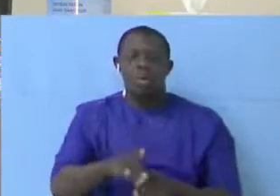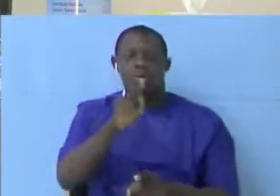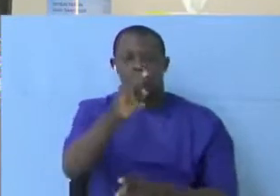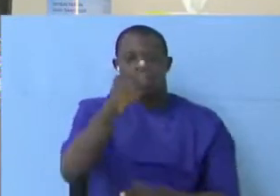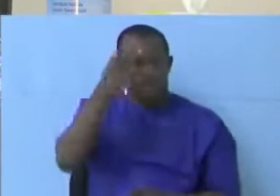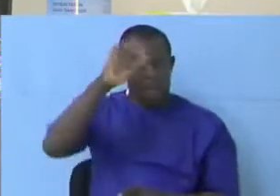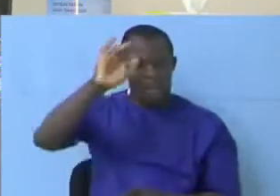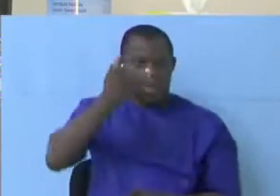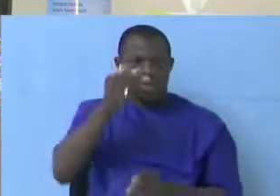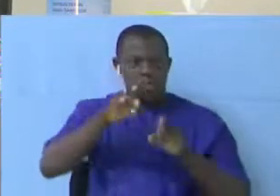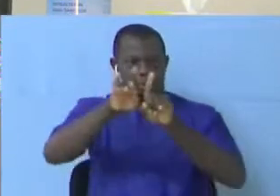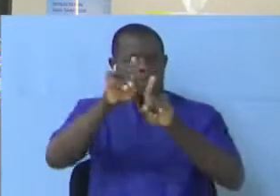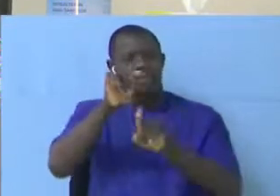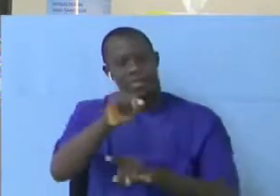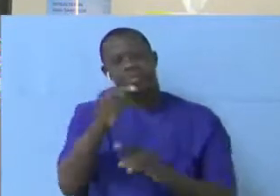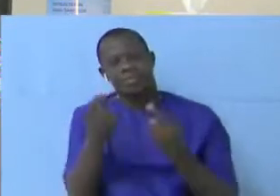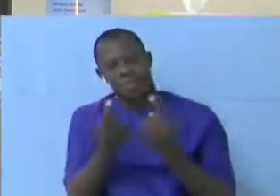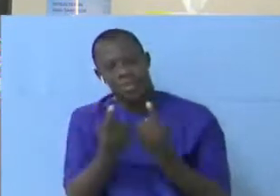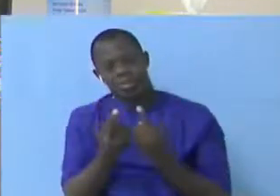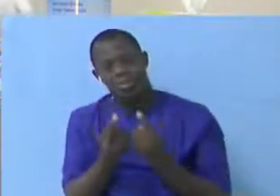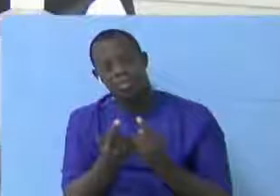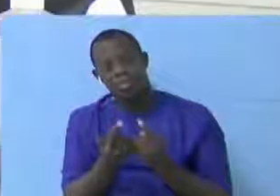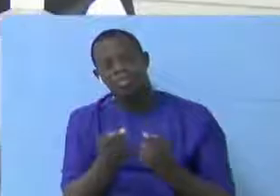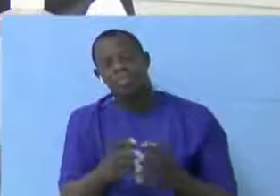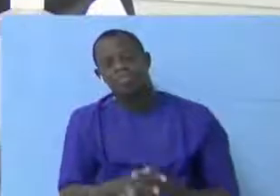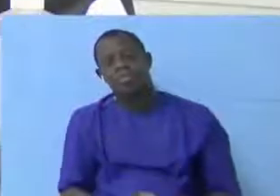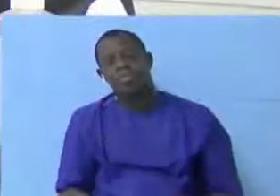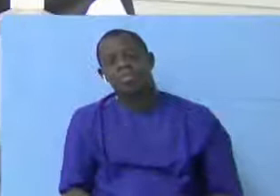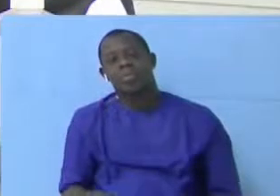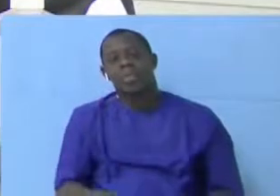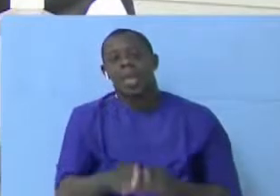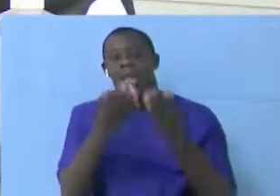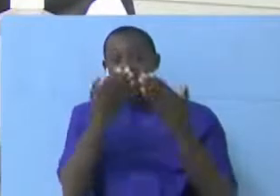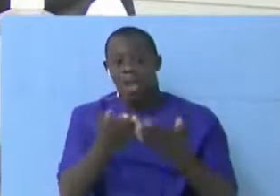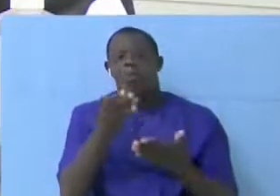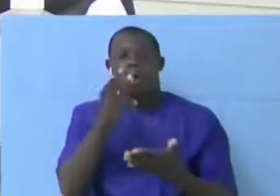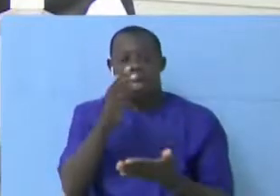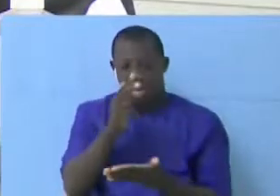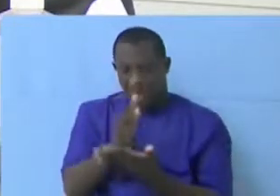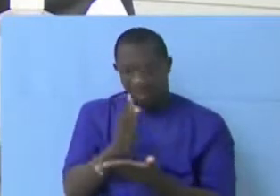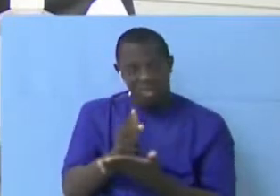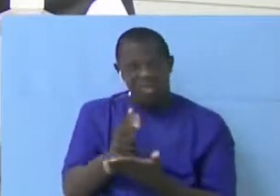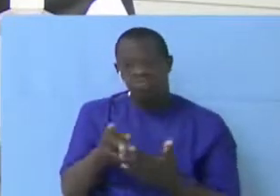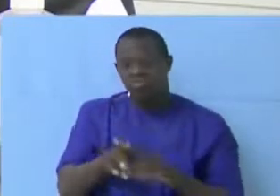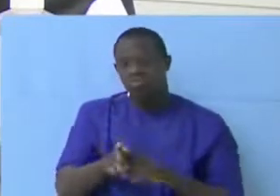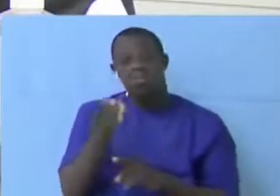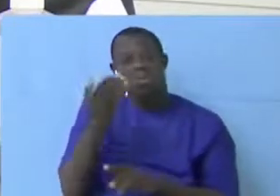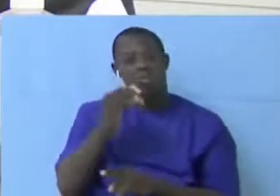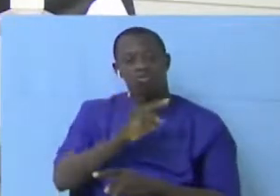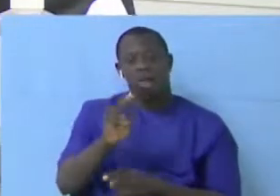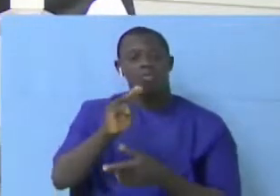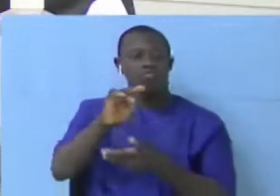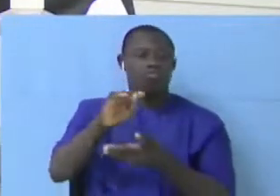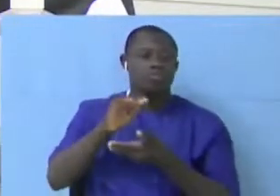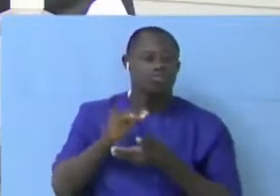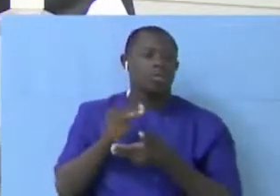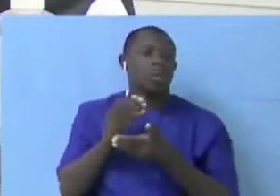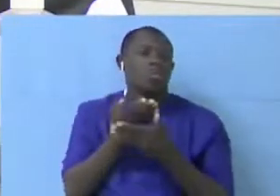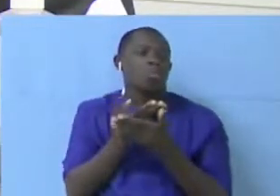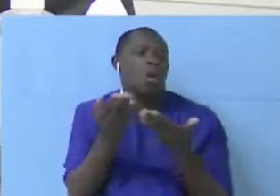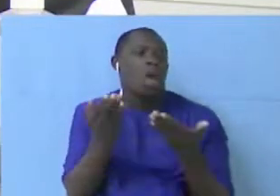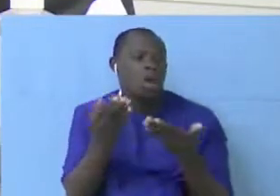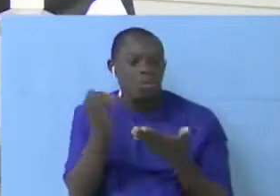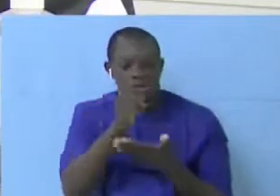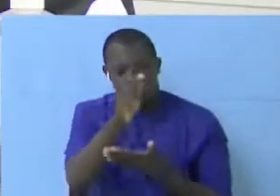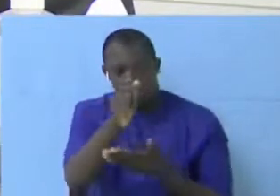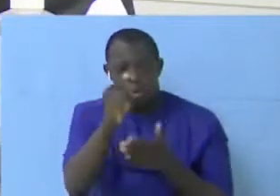agree with that? Right? So this evidence was not obtained because you were